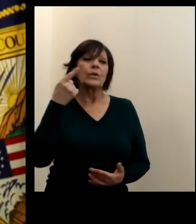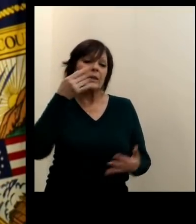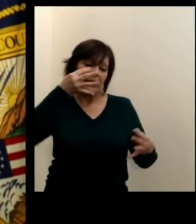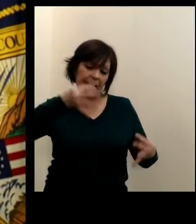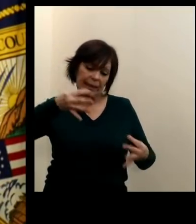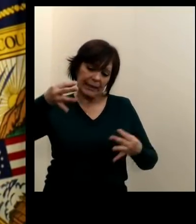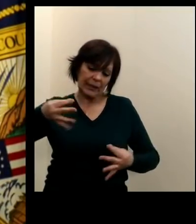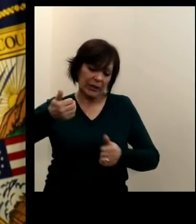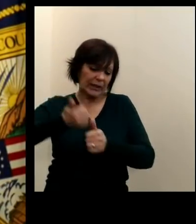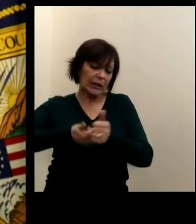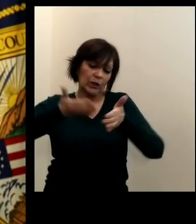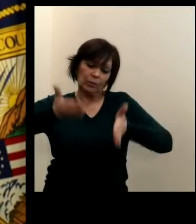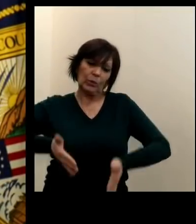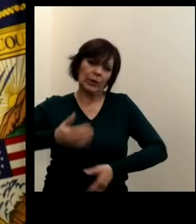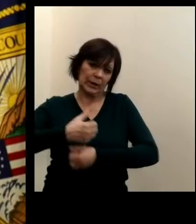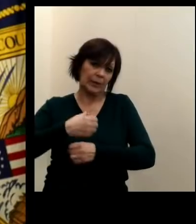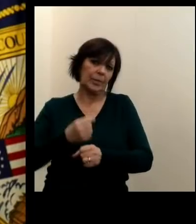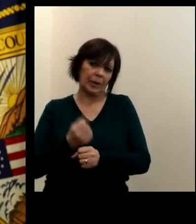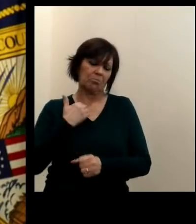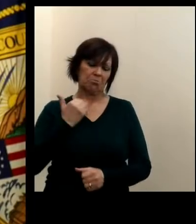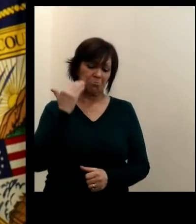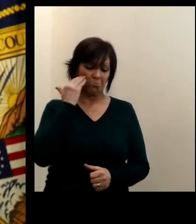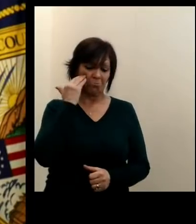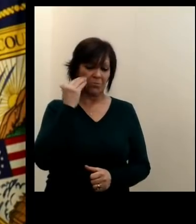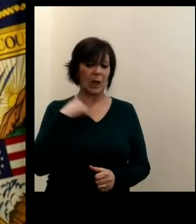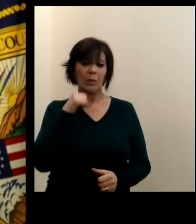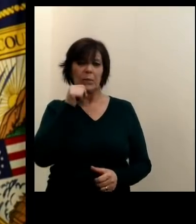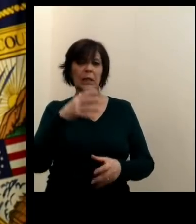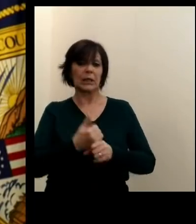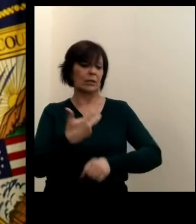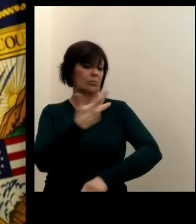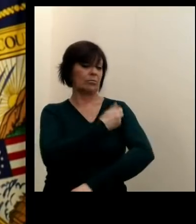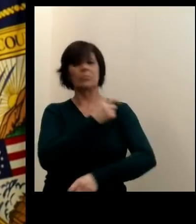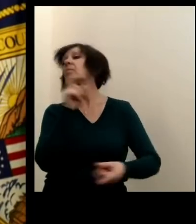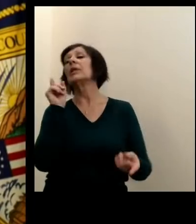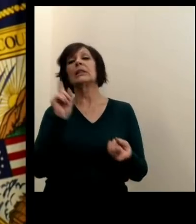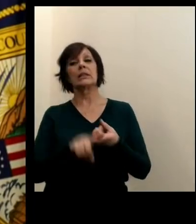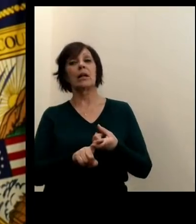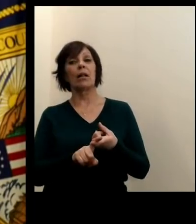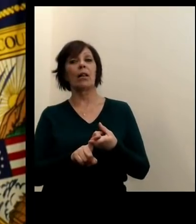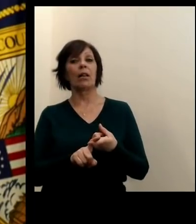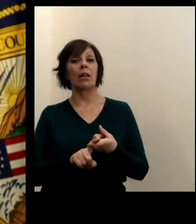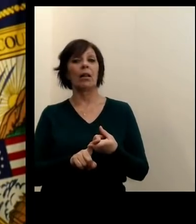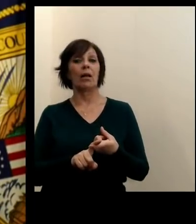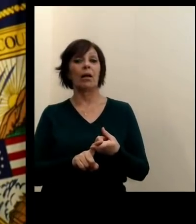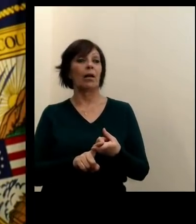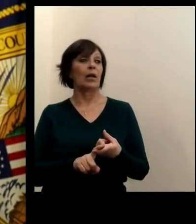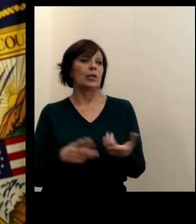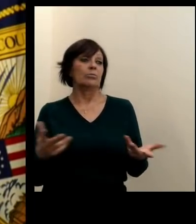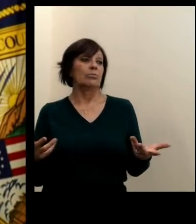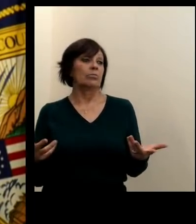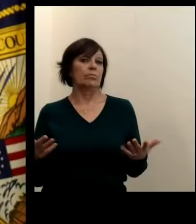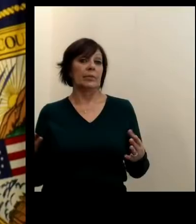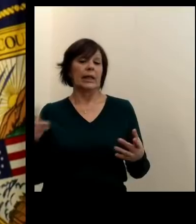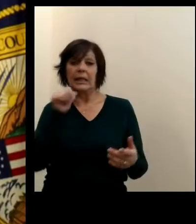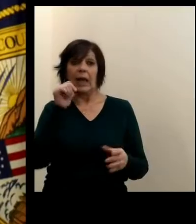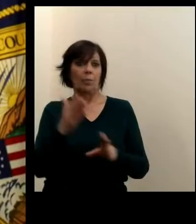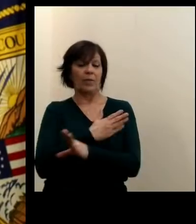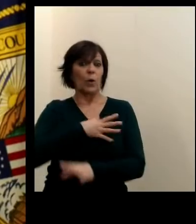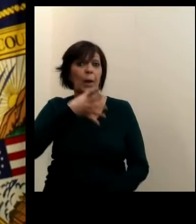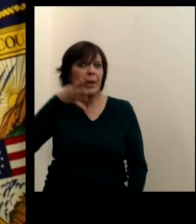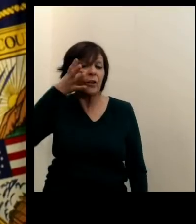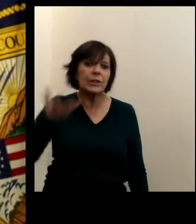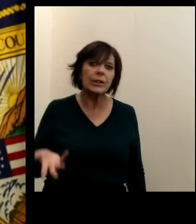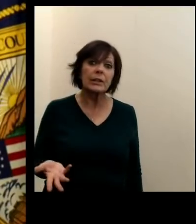each individual is going to have to make. I'm not getting my vaccine until I'm eligible, and I'm certainly not going to get my vaccine before my parents get their